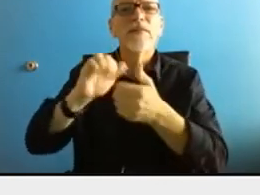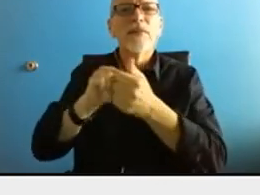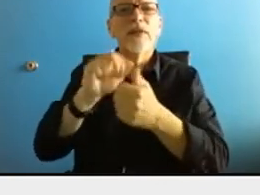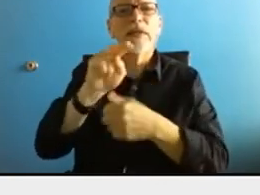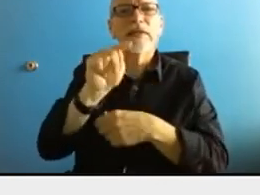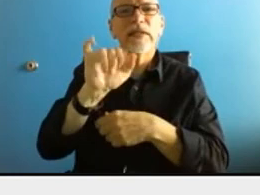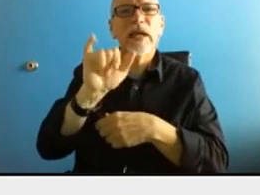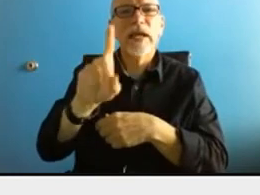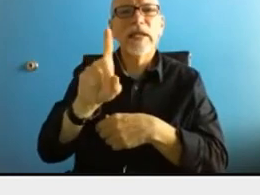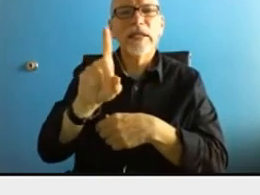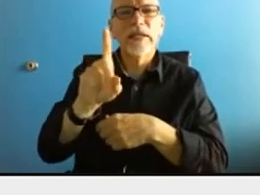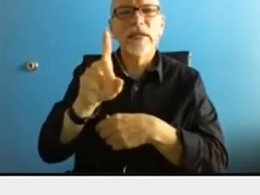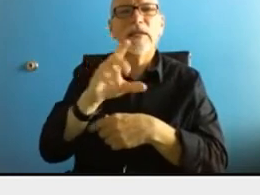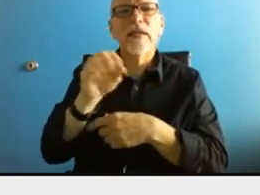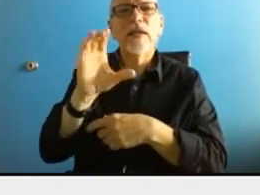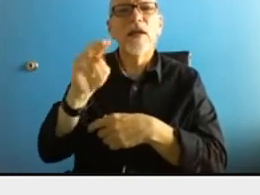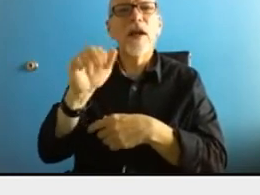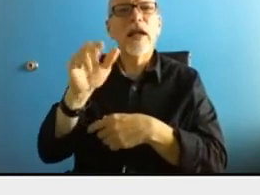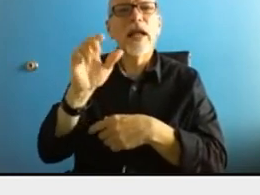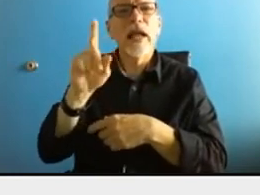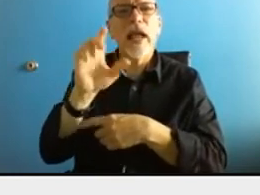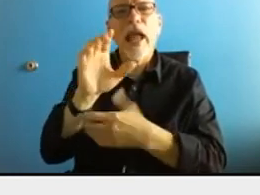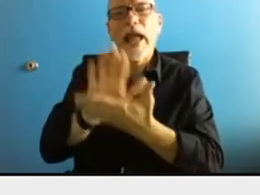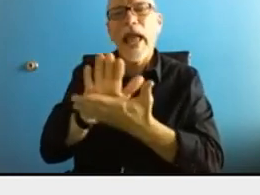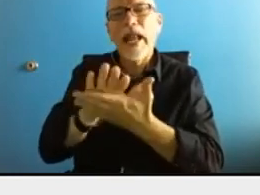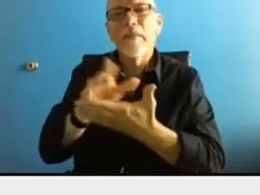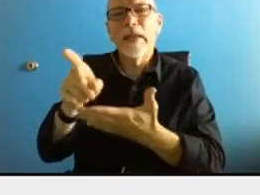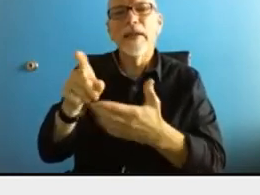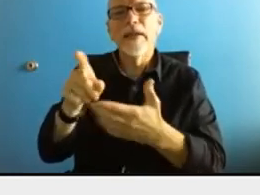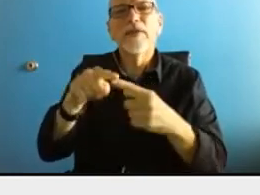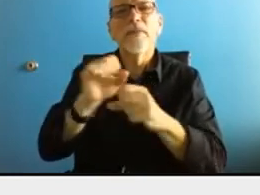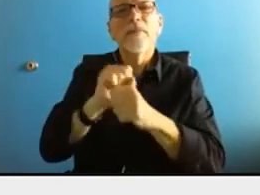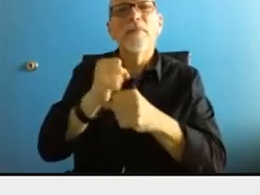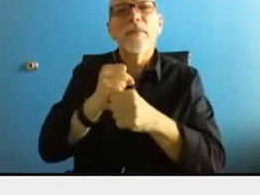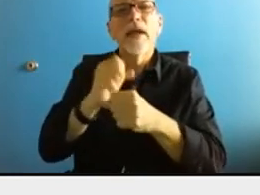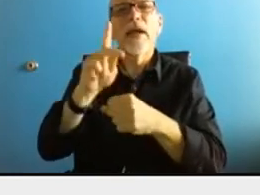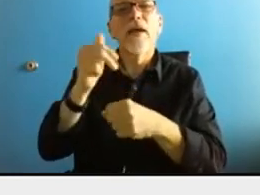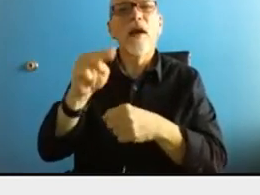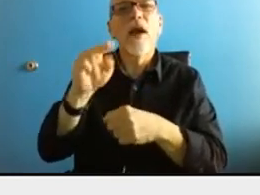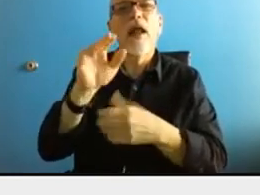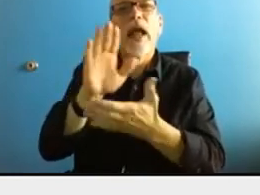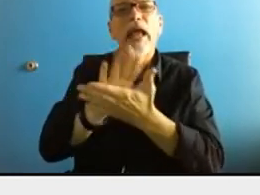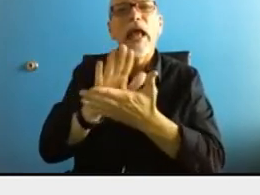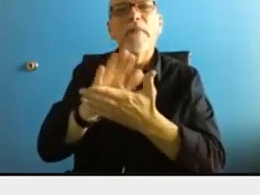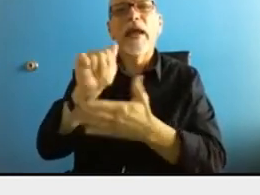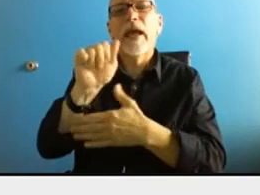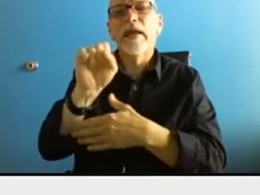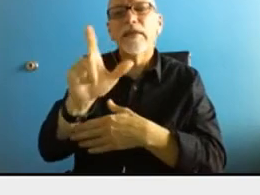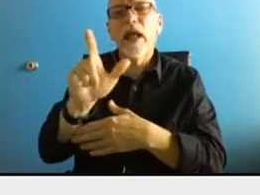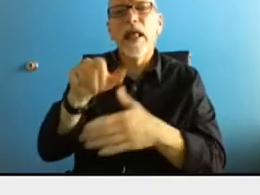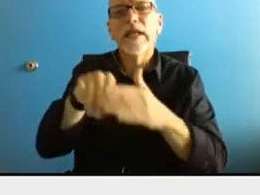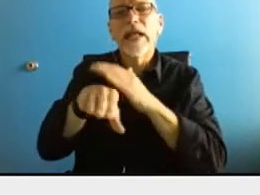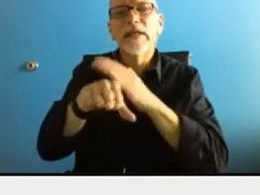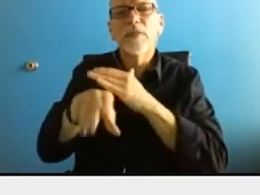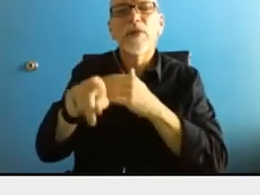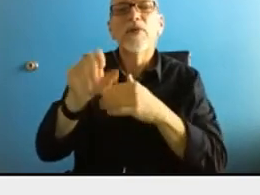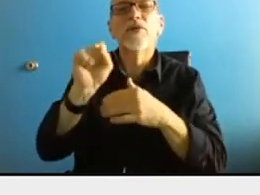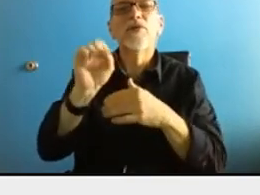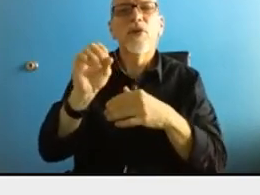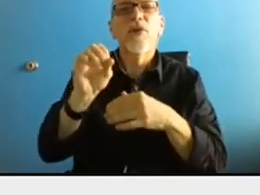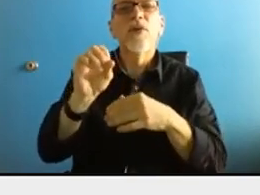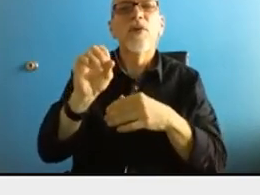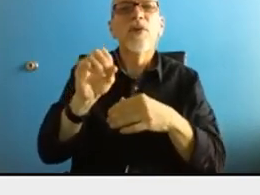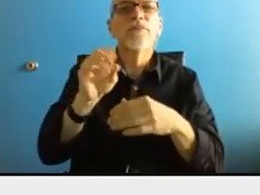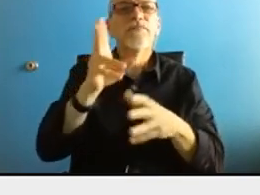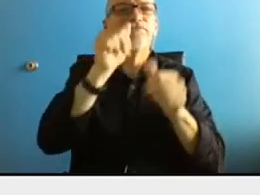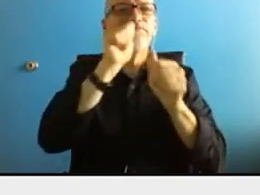NTID and Khan Academy to make Khan Academy ASL accessible. So hang on to